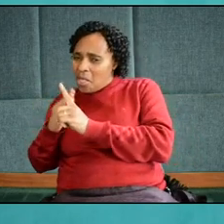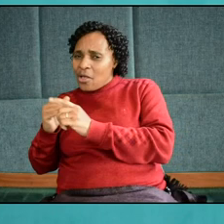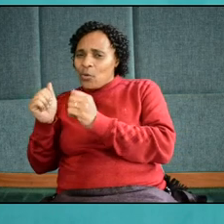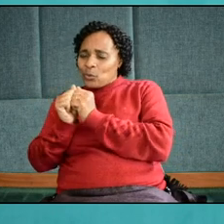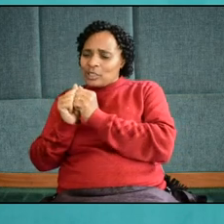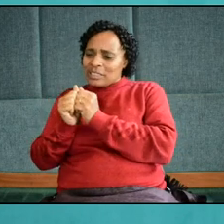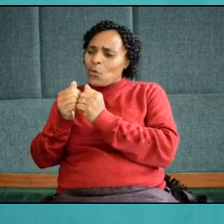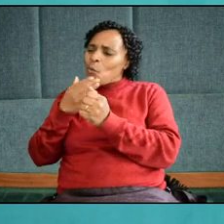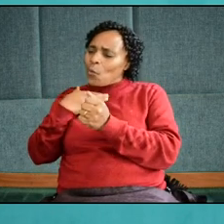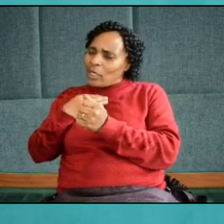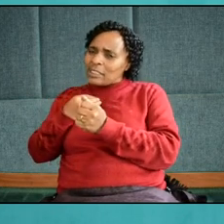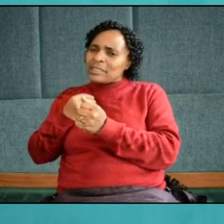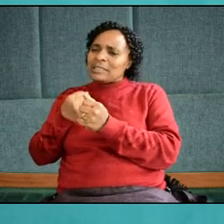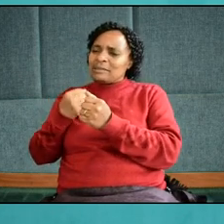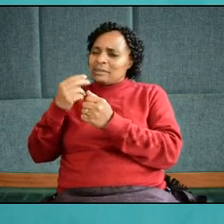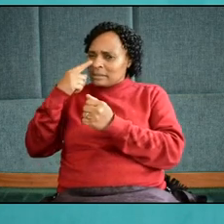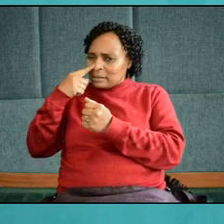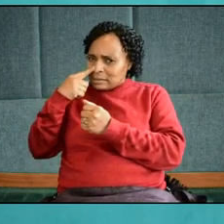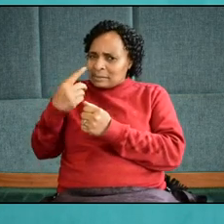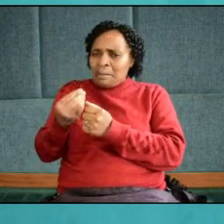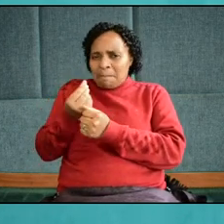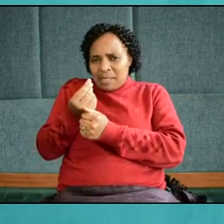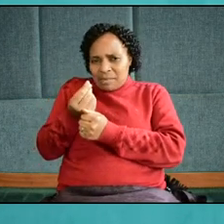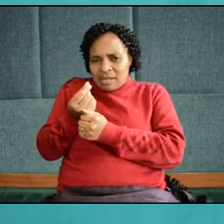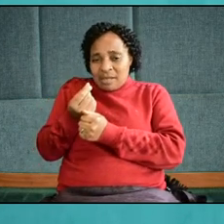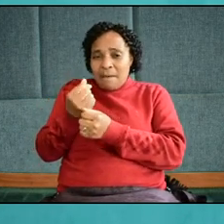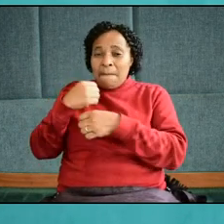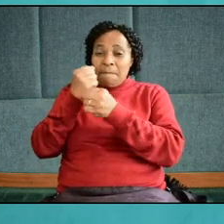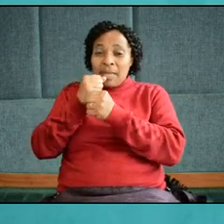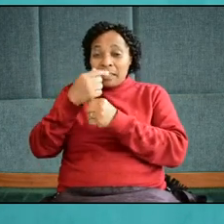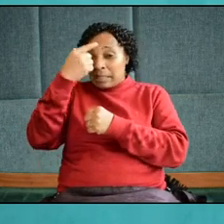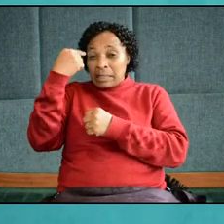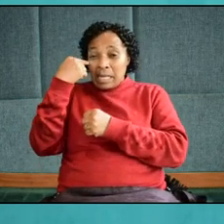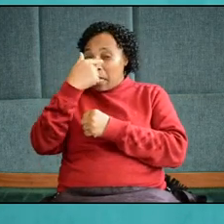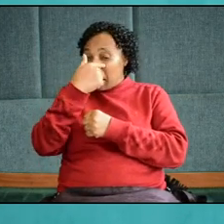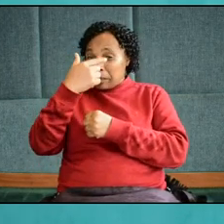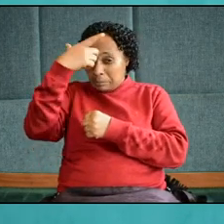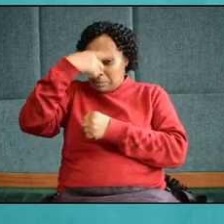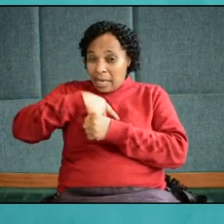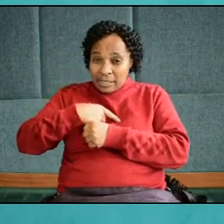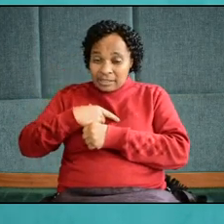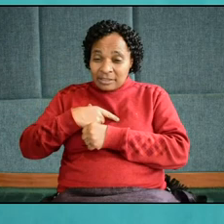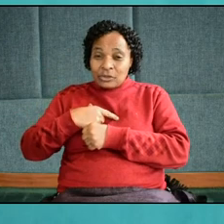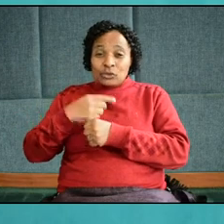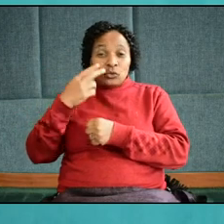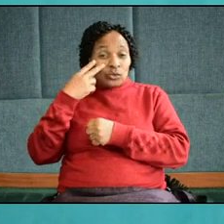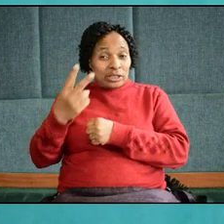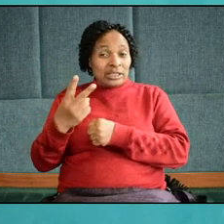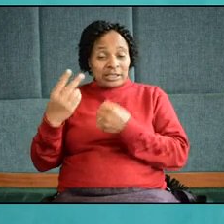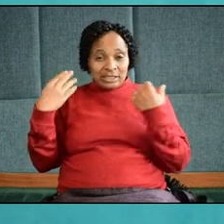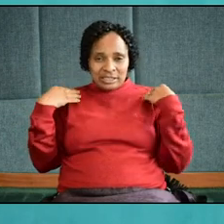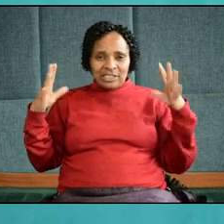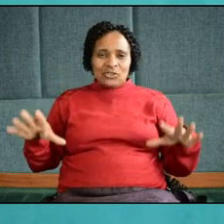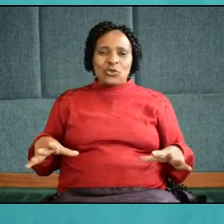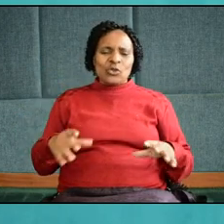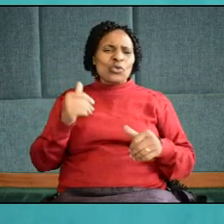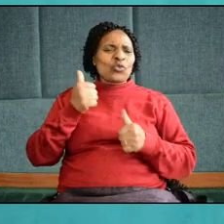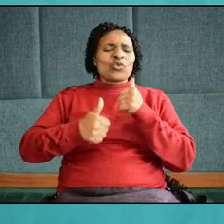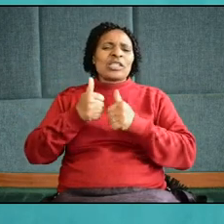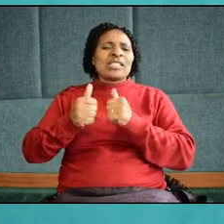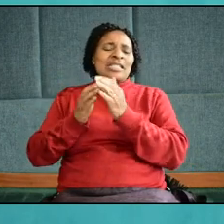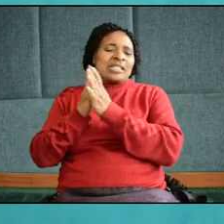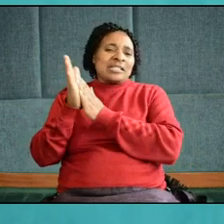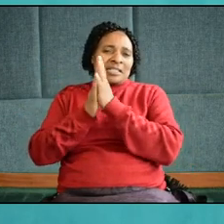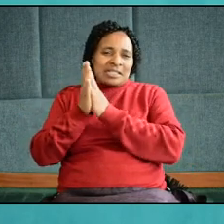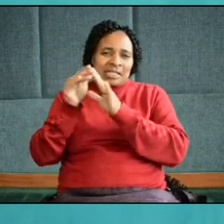greed for money that made his eyes even blind to see the angel standing in his path. Now, this is a very interesting question we